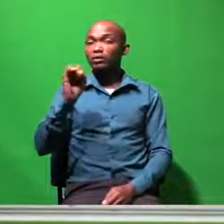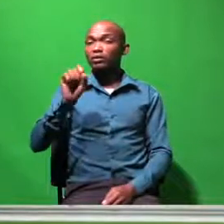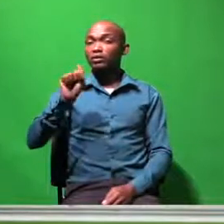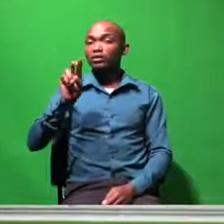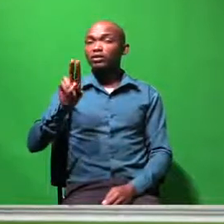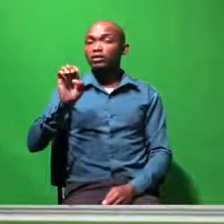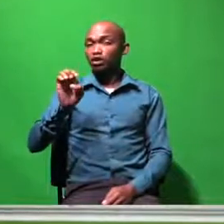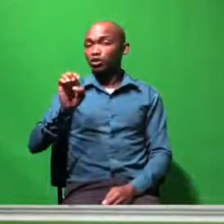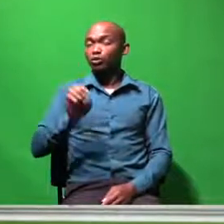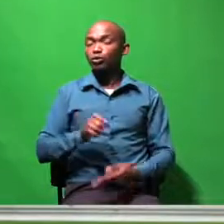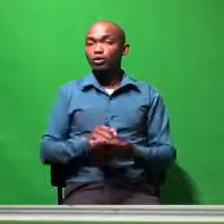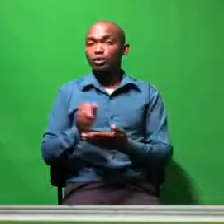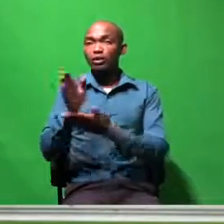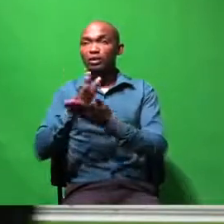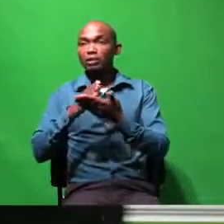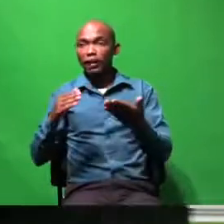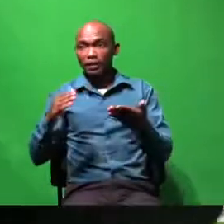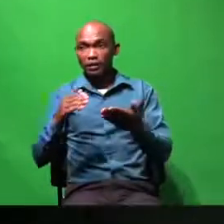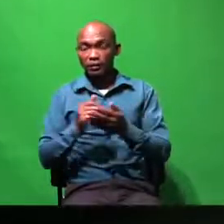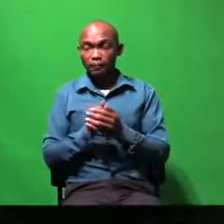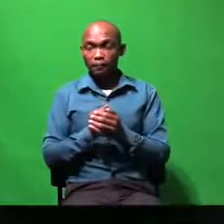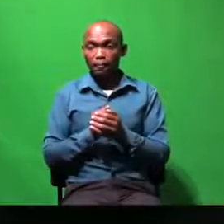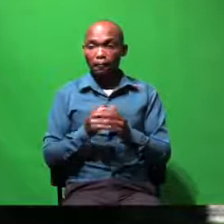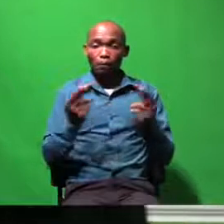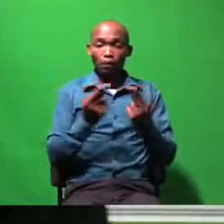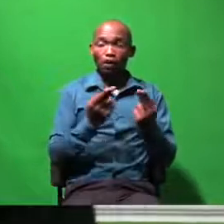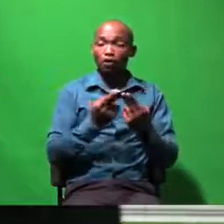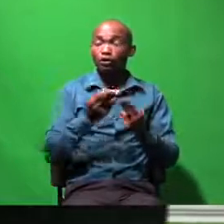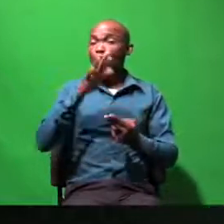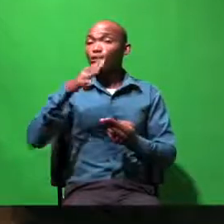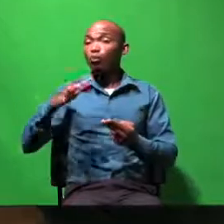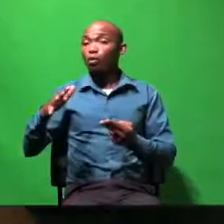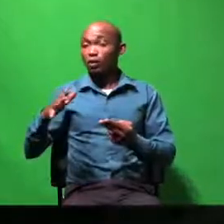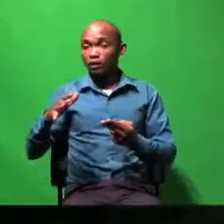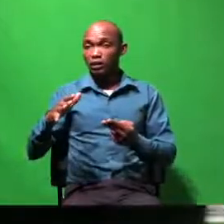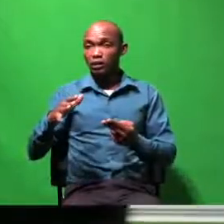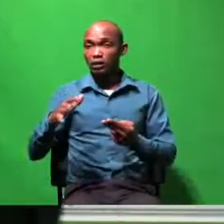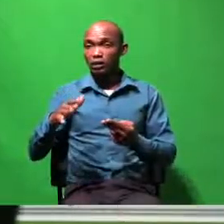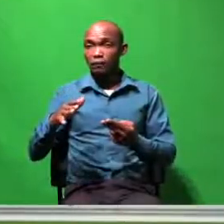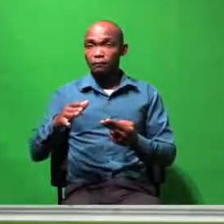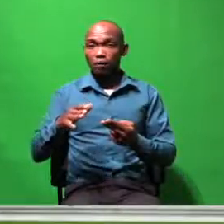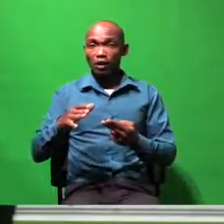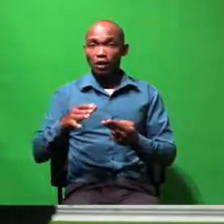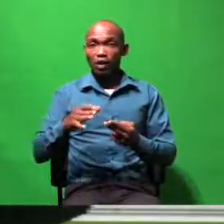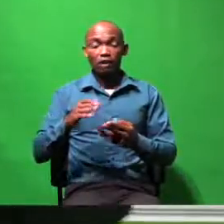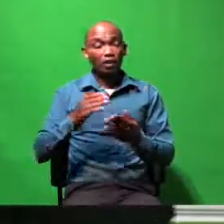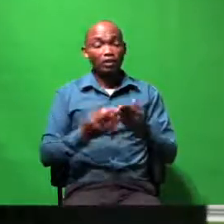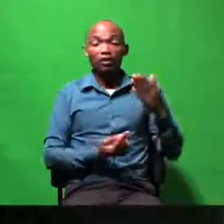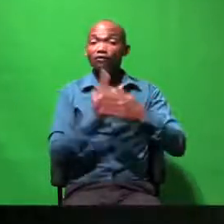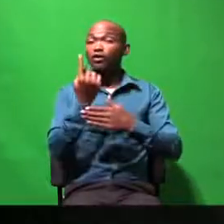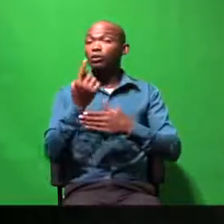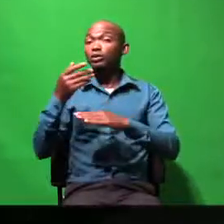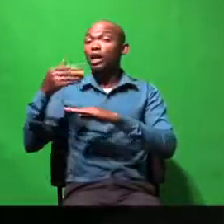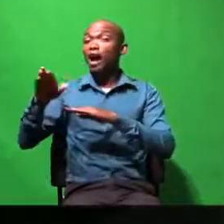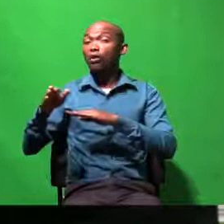may call tissue space. As well, water also will diffuse out of the